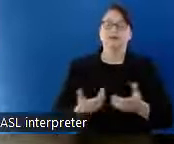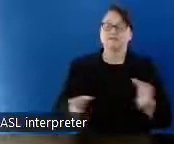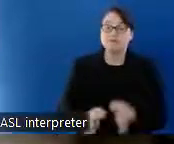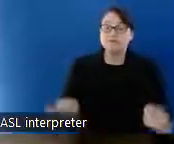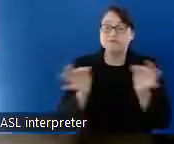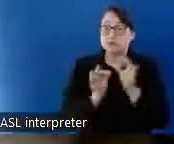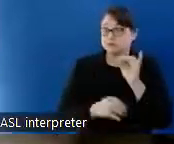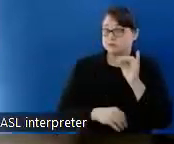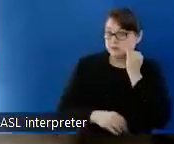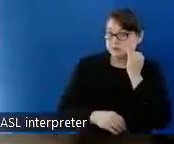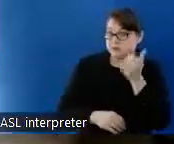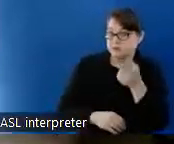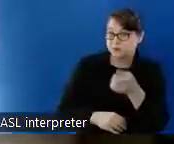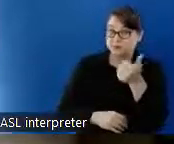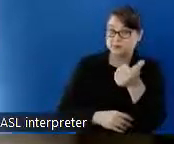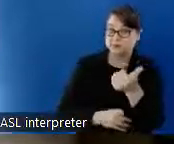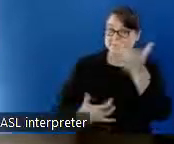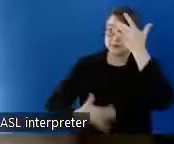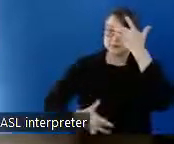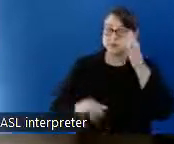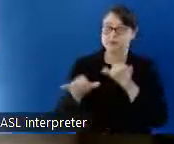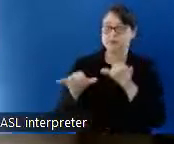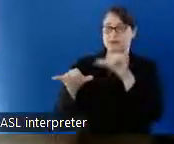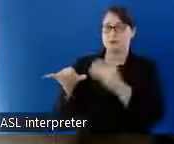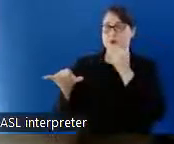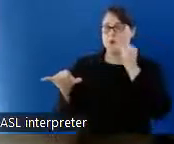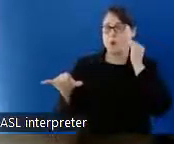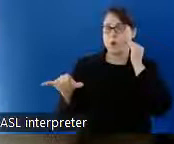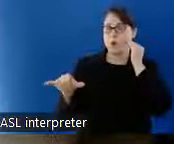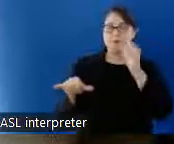others, stay home, and to seek medical care as appropriate.